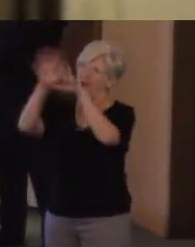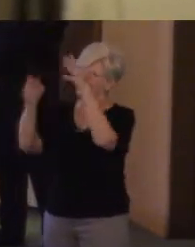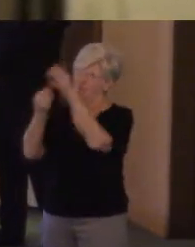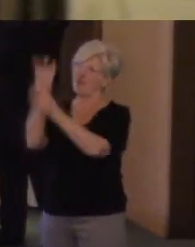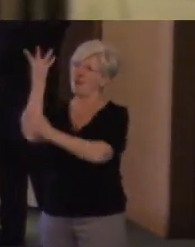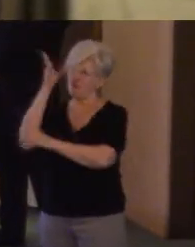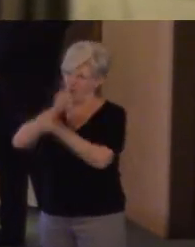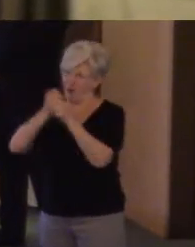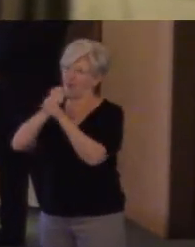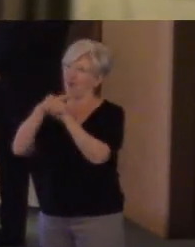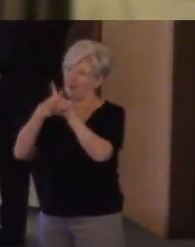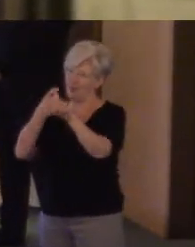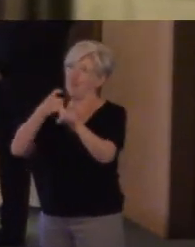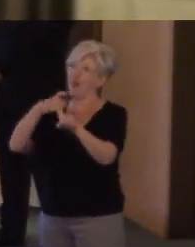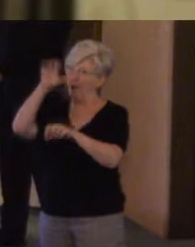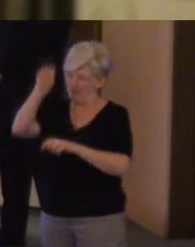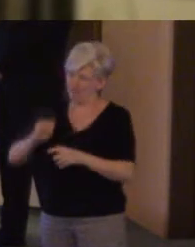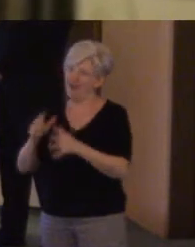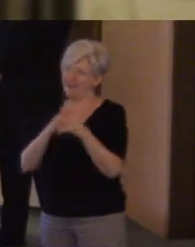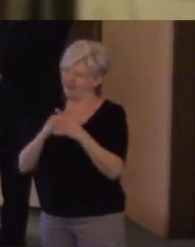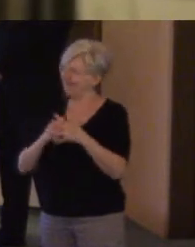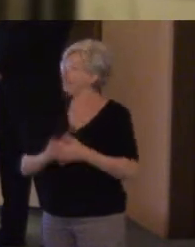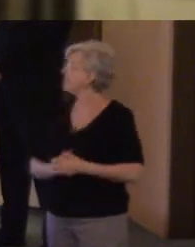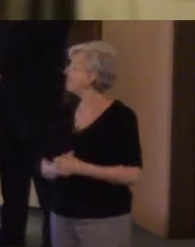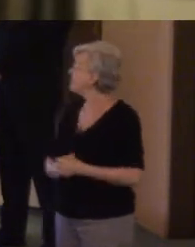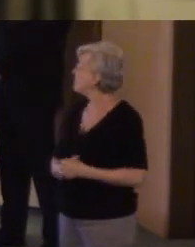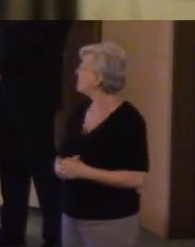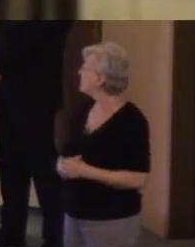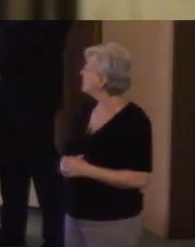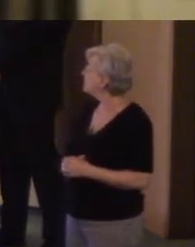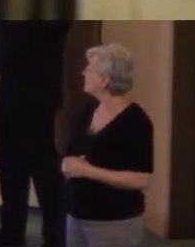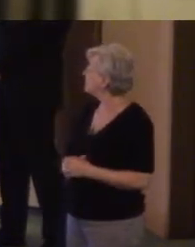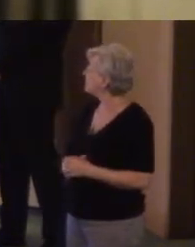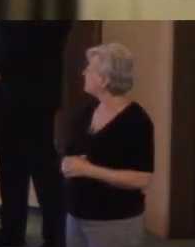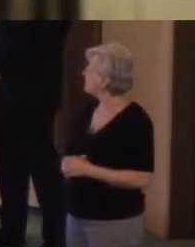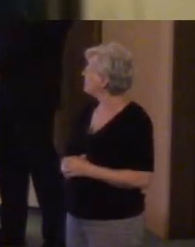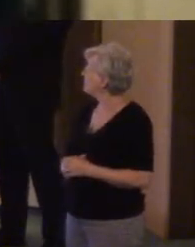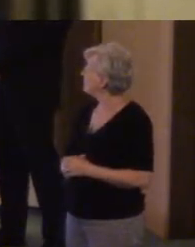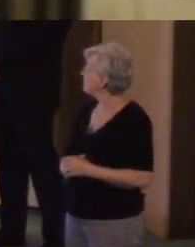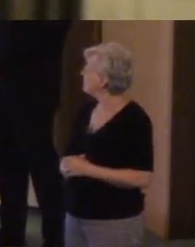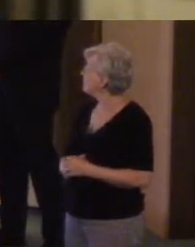Now that's fresh mountain-grown coffee from the hills of Colombia.